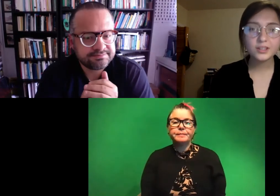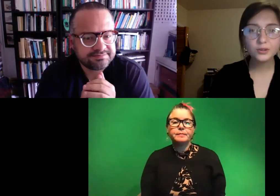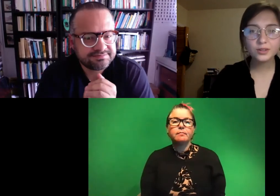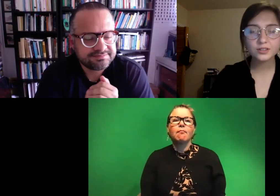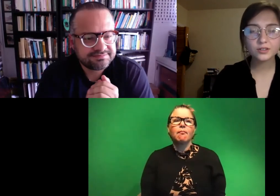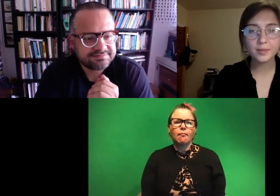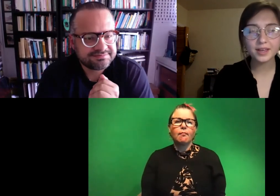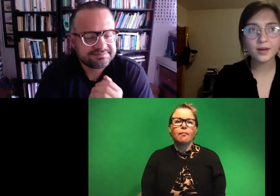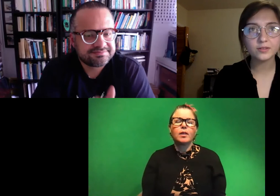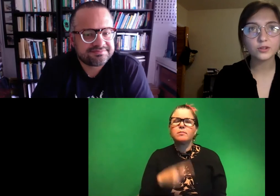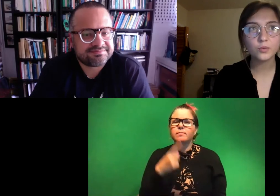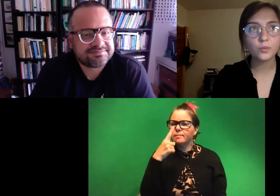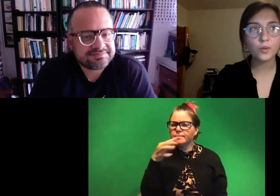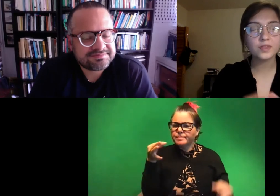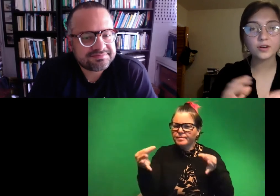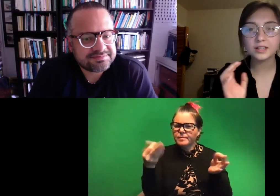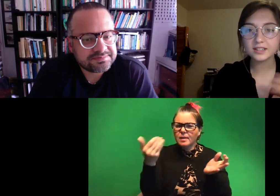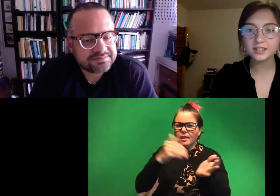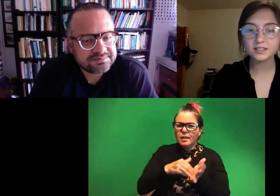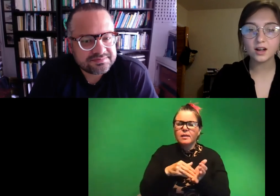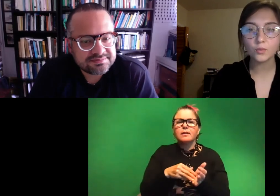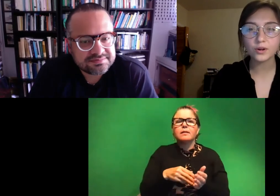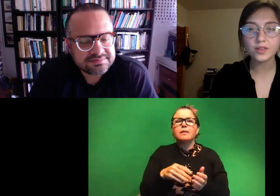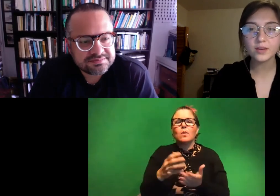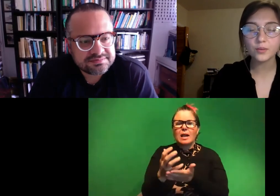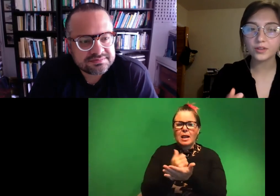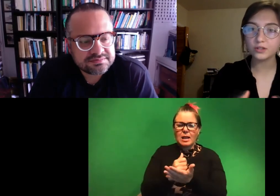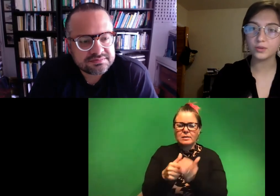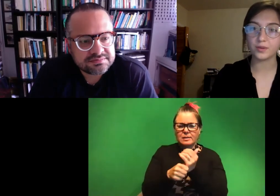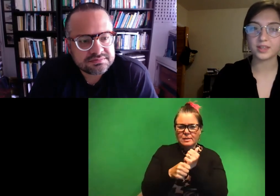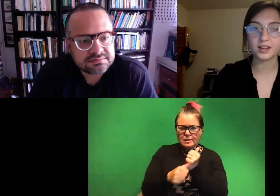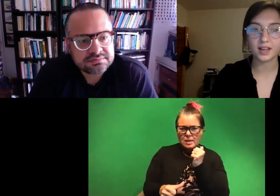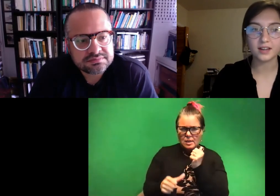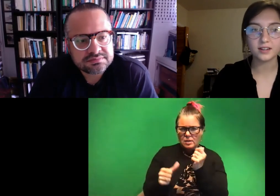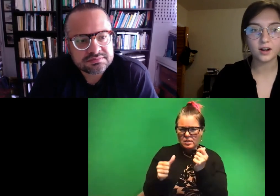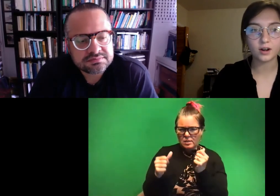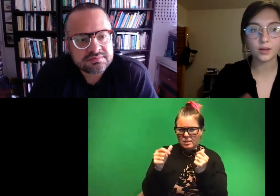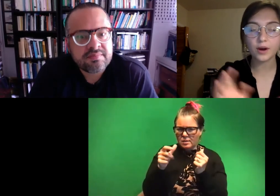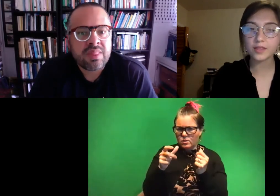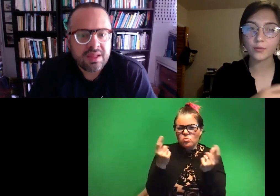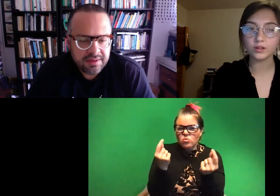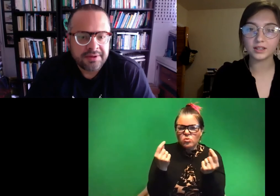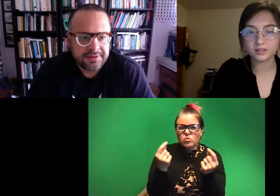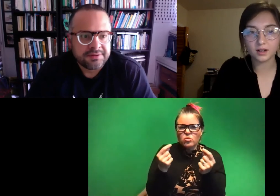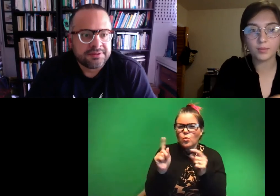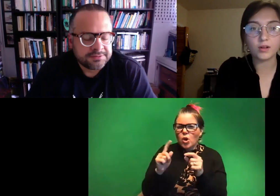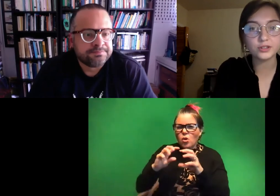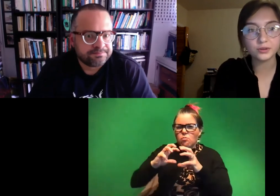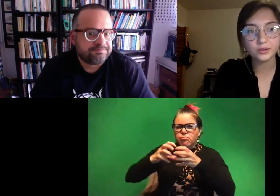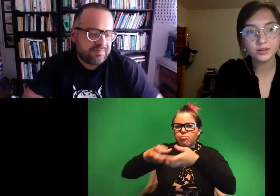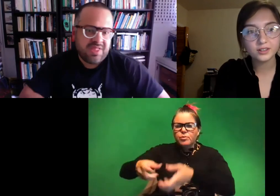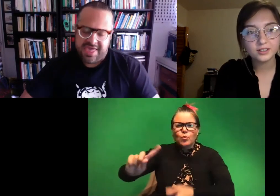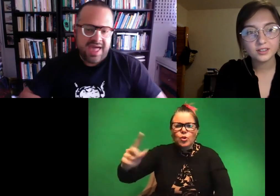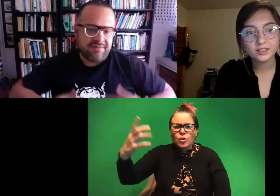And can you describe again? So when they're collecting the dung, what are they doing with it again? Or like where are they rolling the dung ball